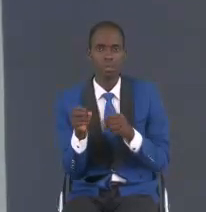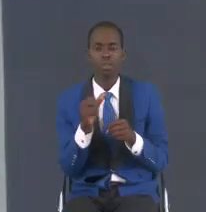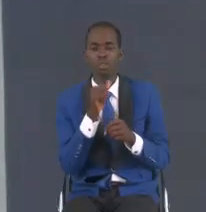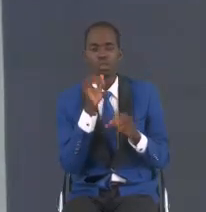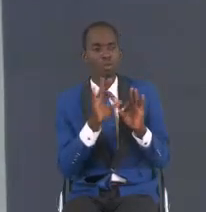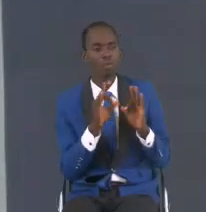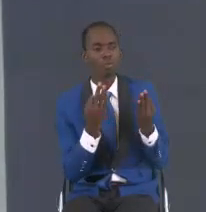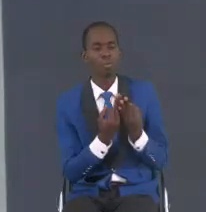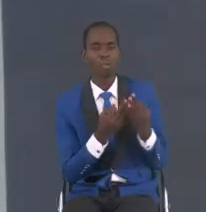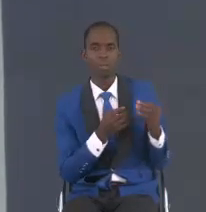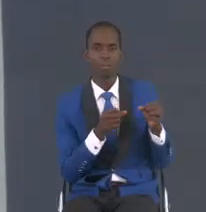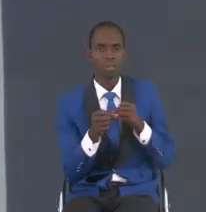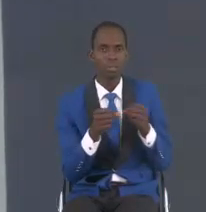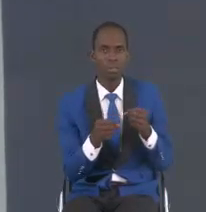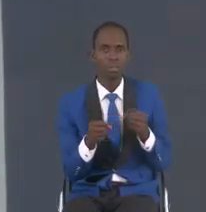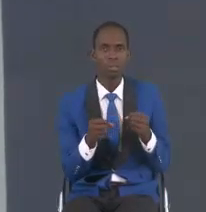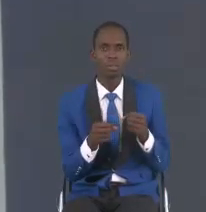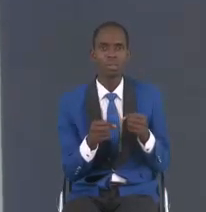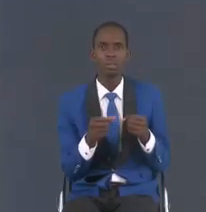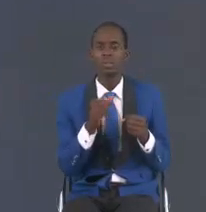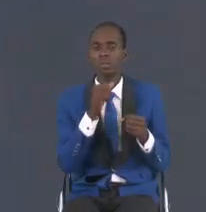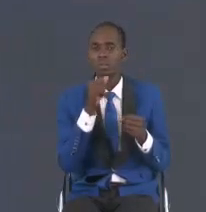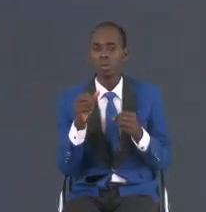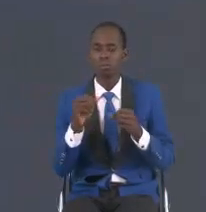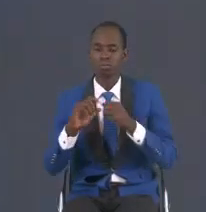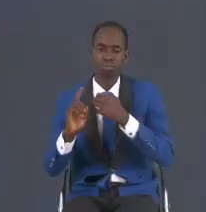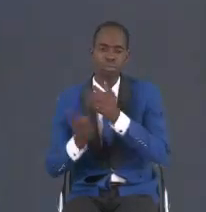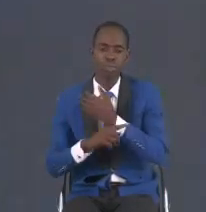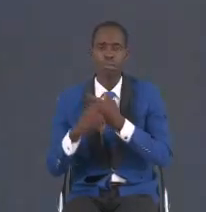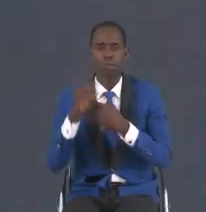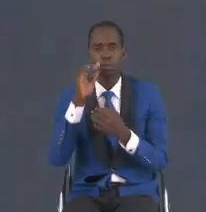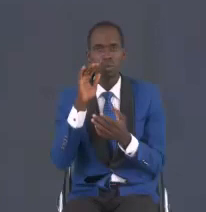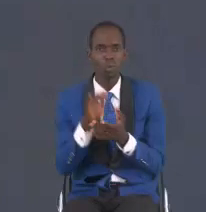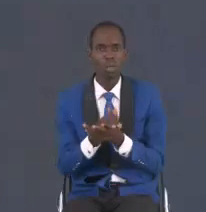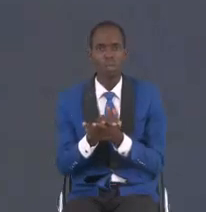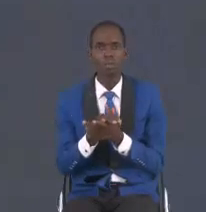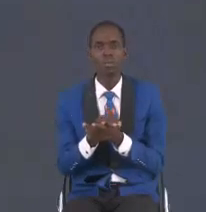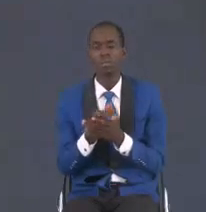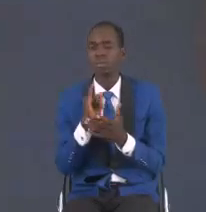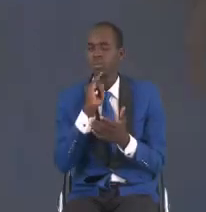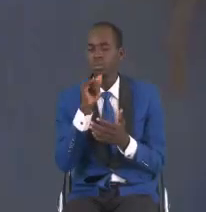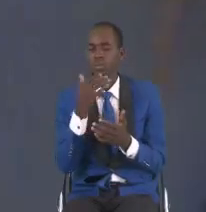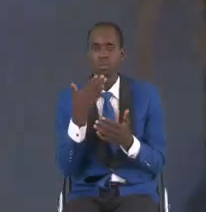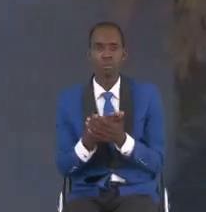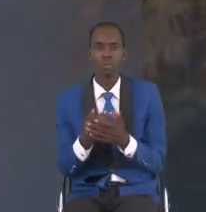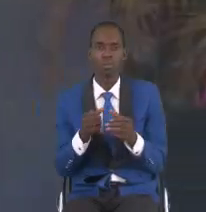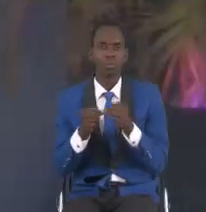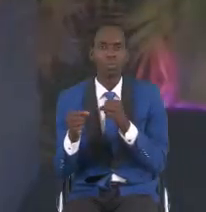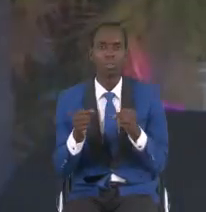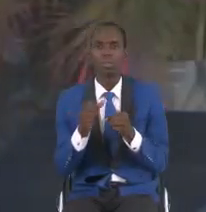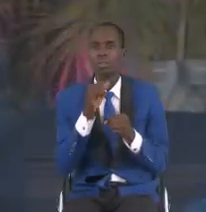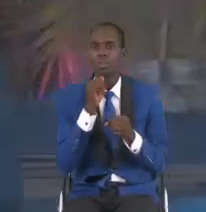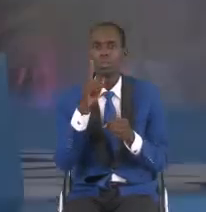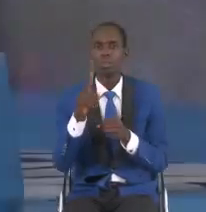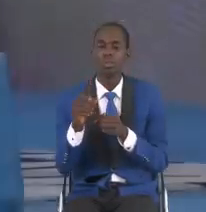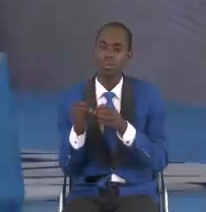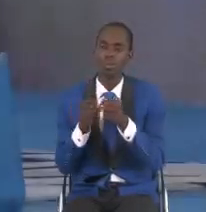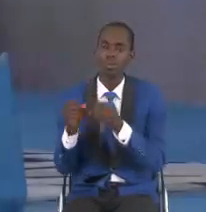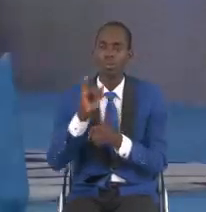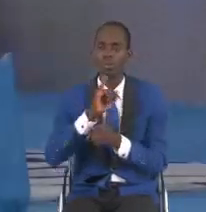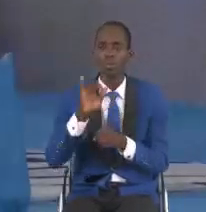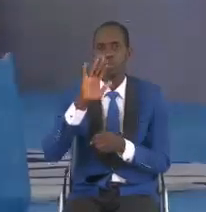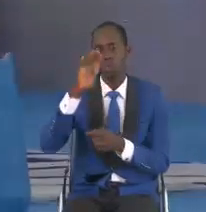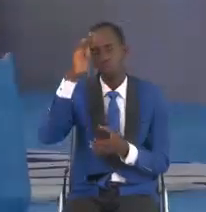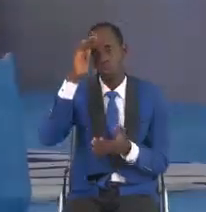fight, not you beating your wife, that one is not a good fight, and not you biting your husband,